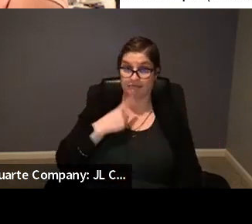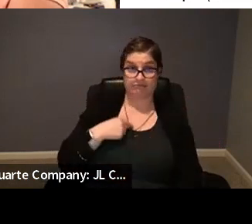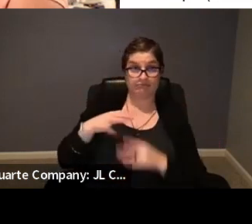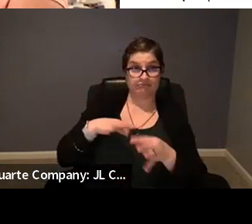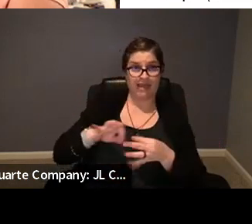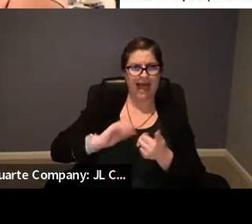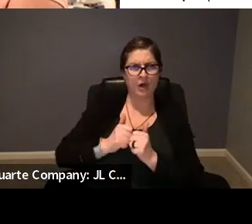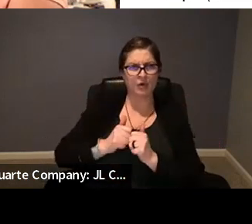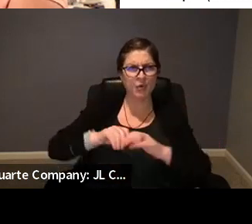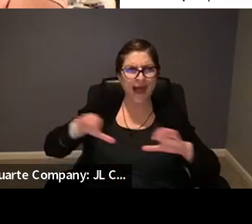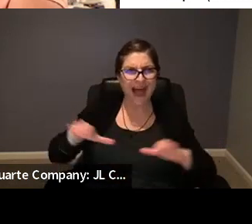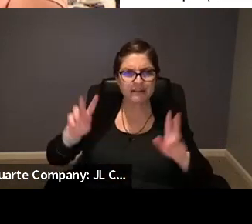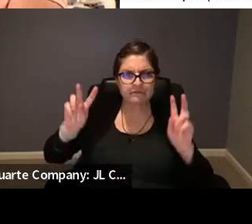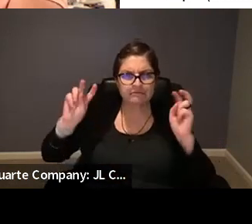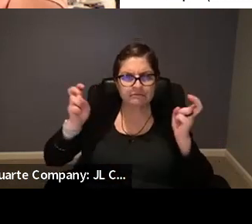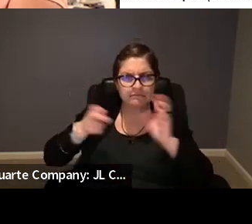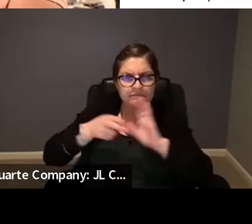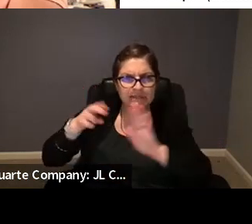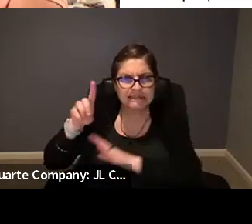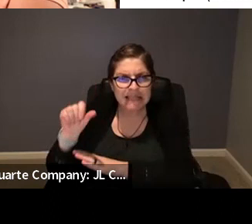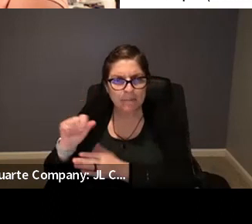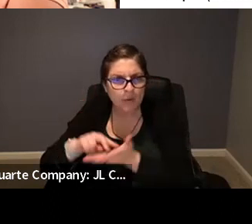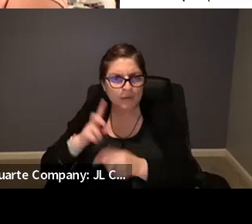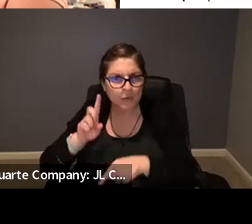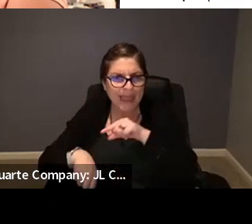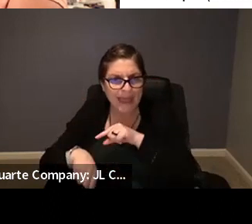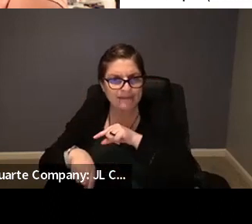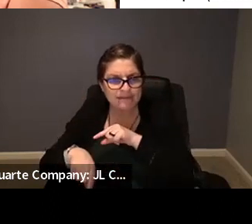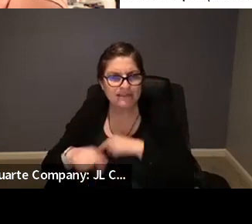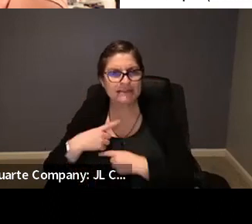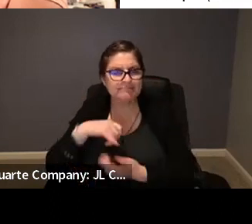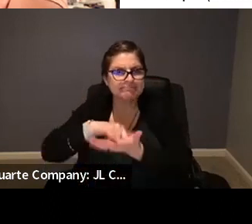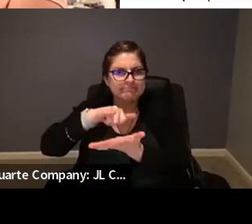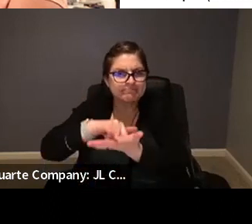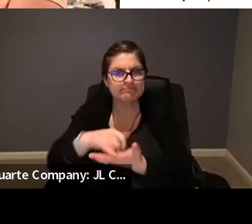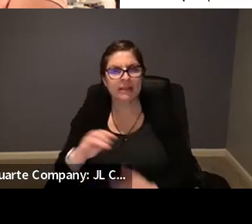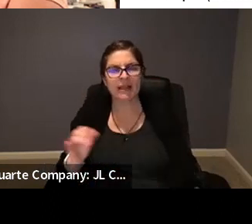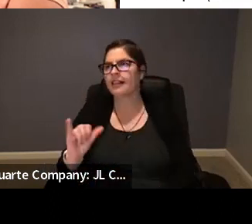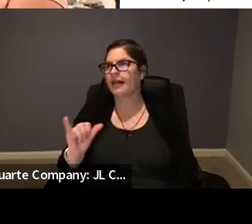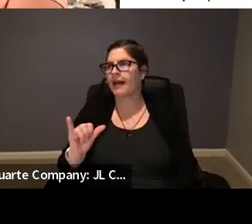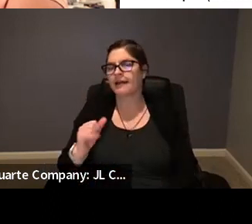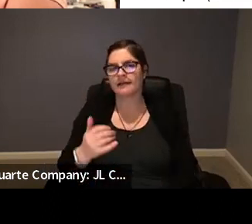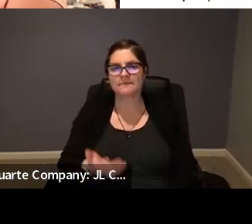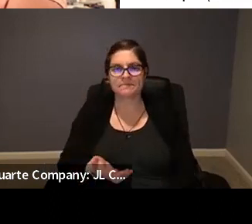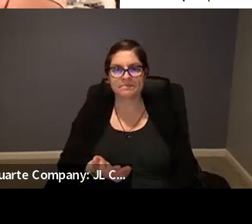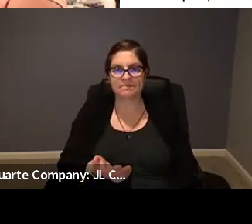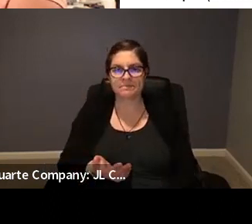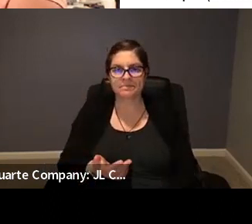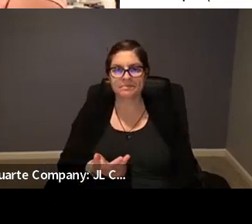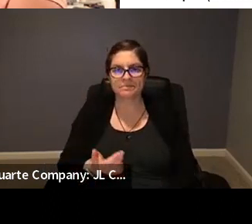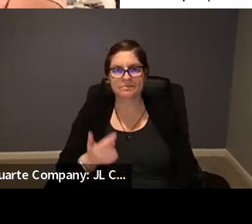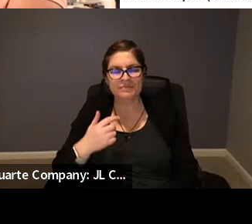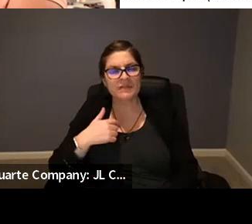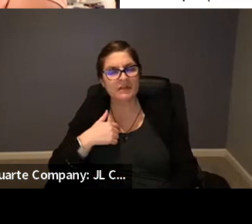act disabled, you can't do it. Because it's just not possible. It's kind of like, you know, it's an immutable